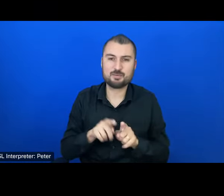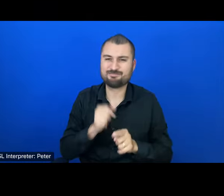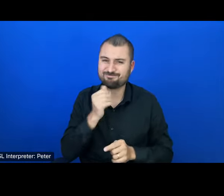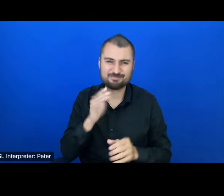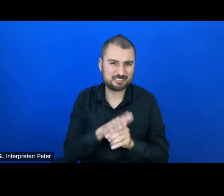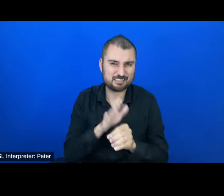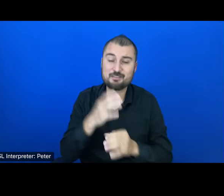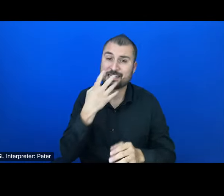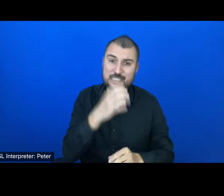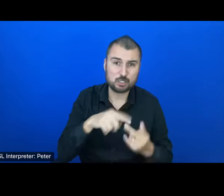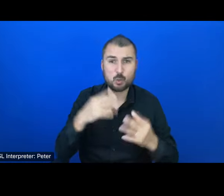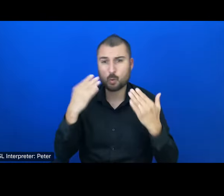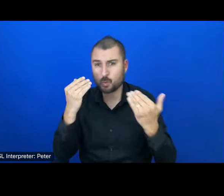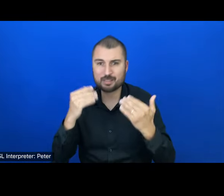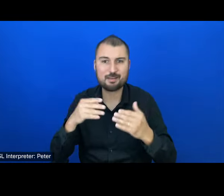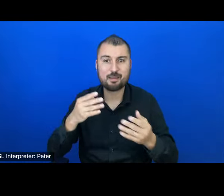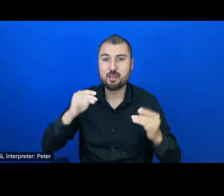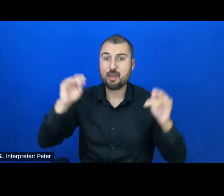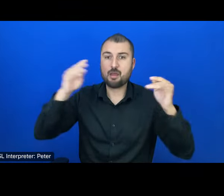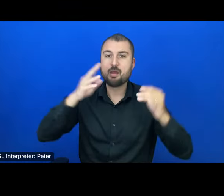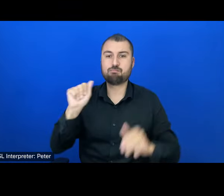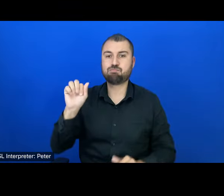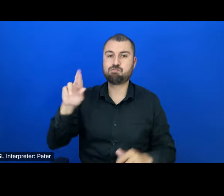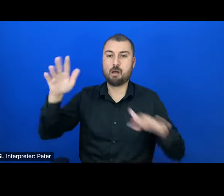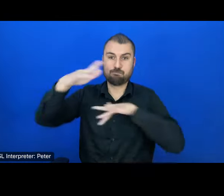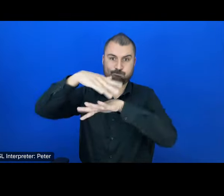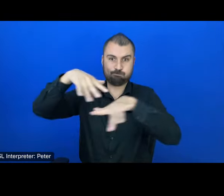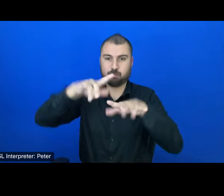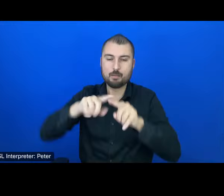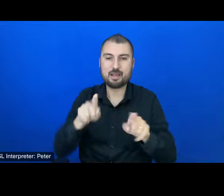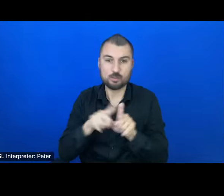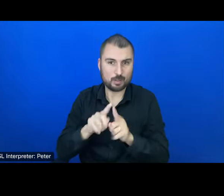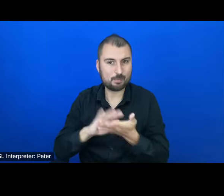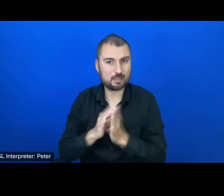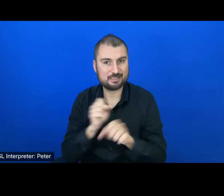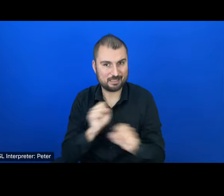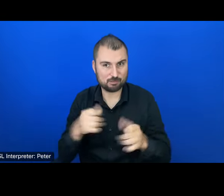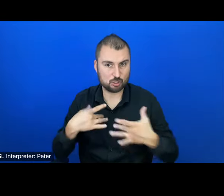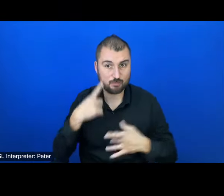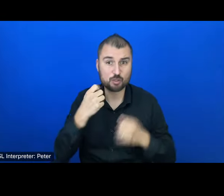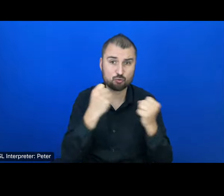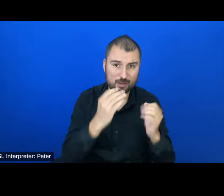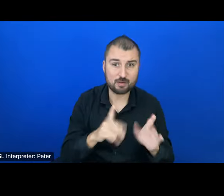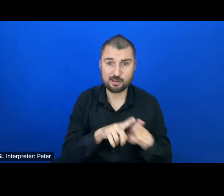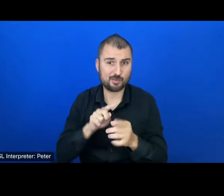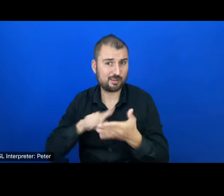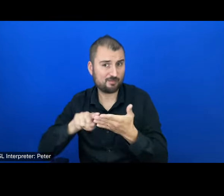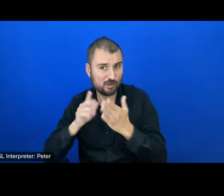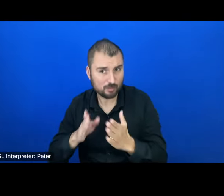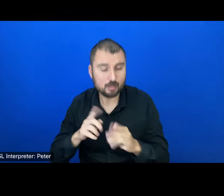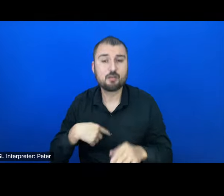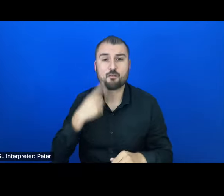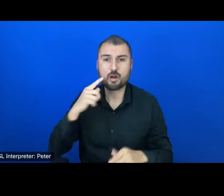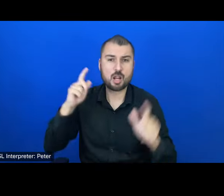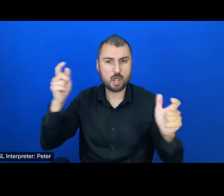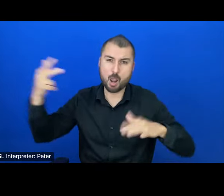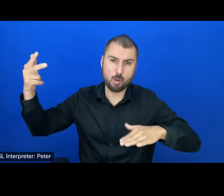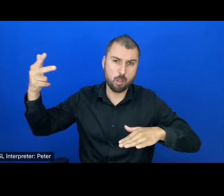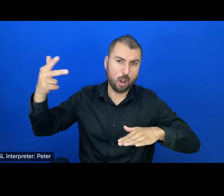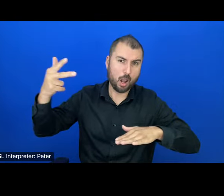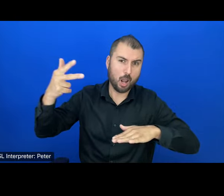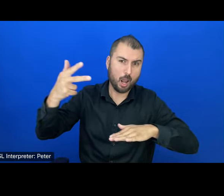ventilation. These issues create safety concerns for drivers and inspectors when dealing with large moving motor vehicles,